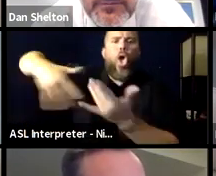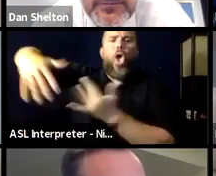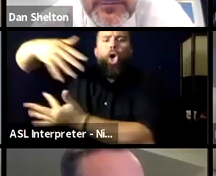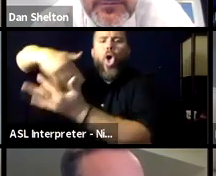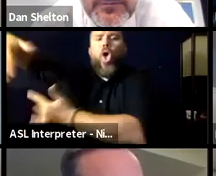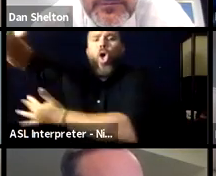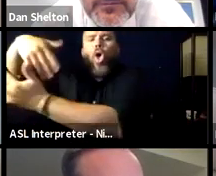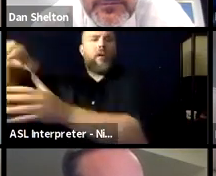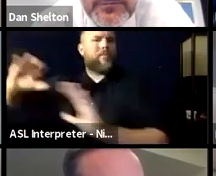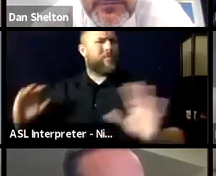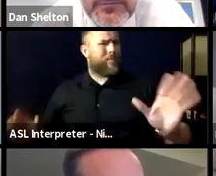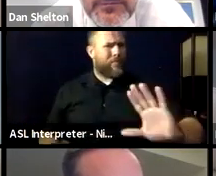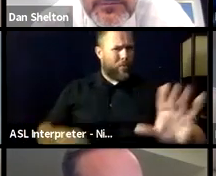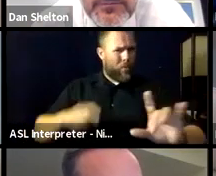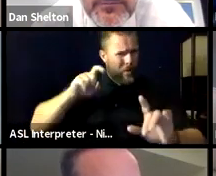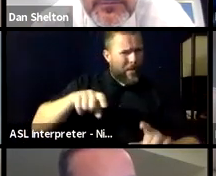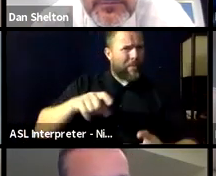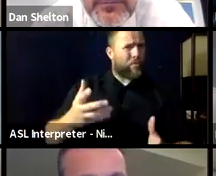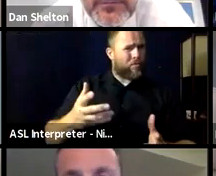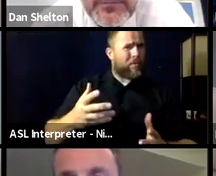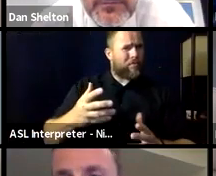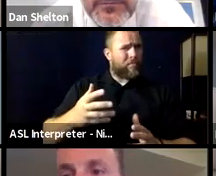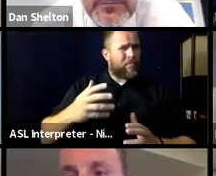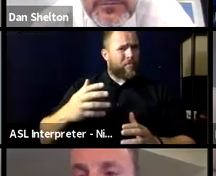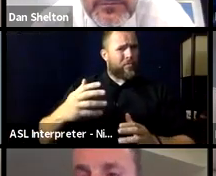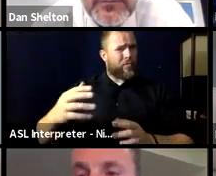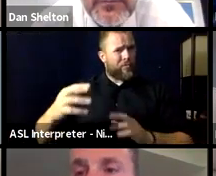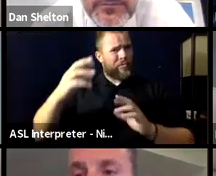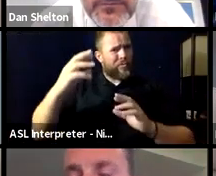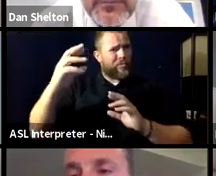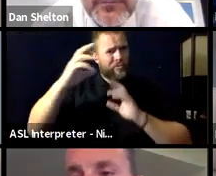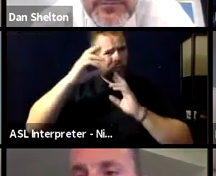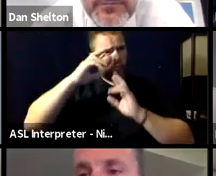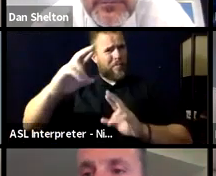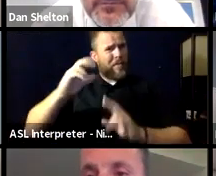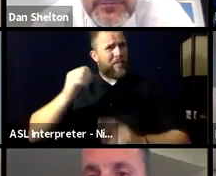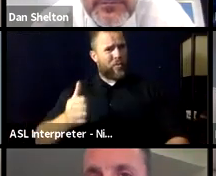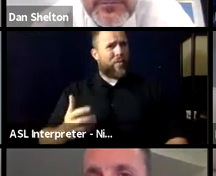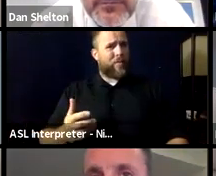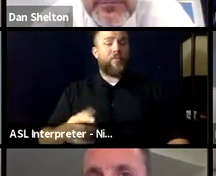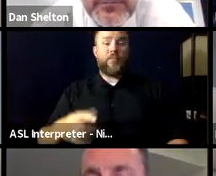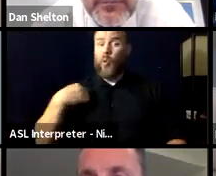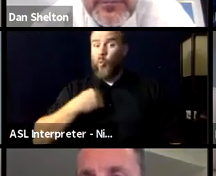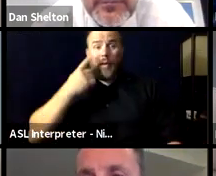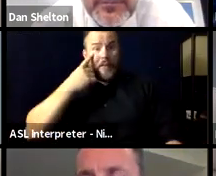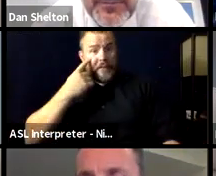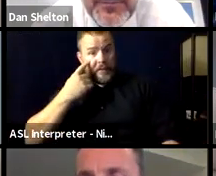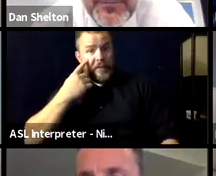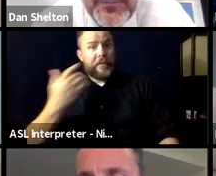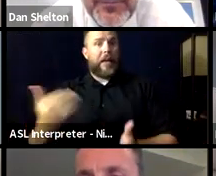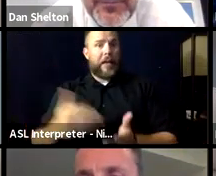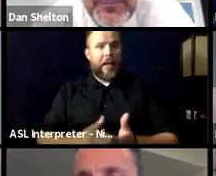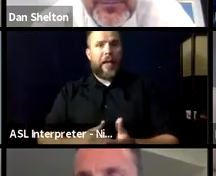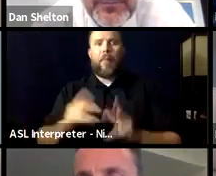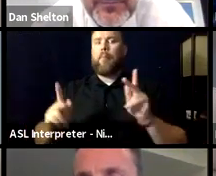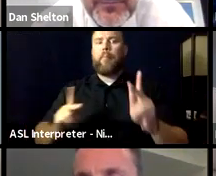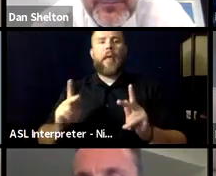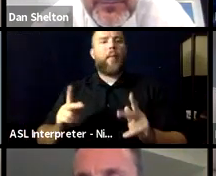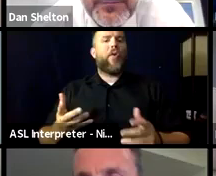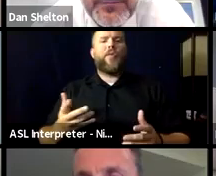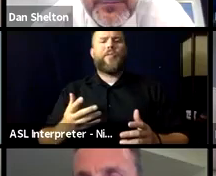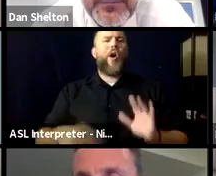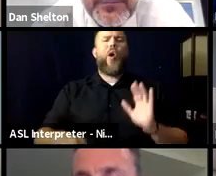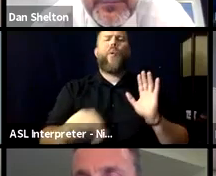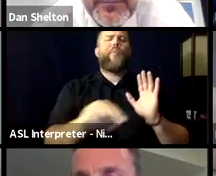contract the COVID virus? I mean, we've seen that throughout the country too many times where people get tested negative, and the next thing you know, Saturday night they're at a big party